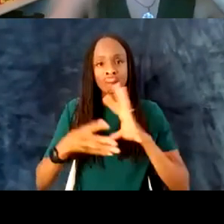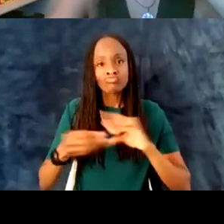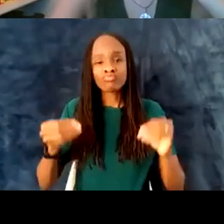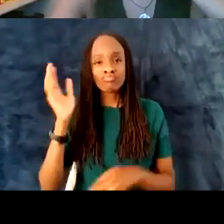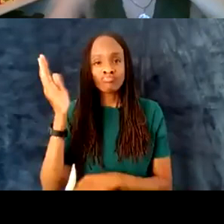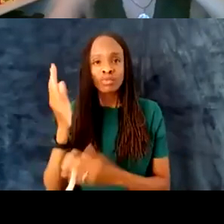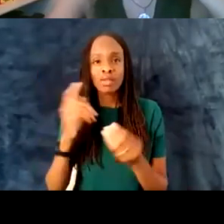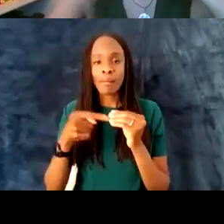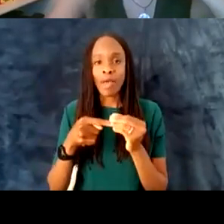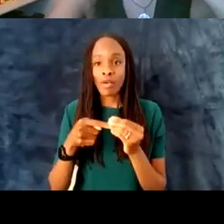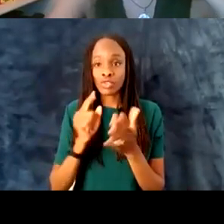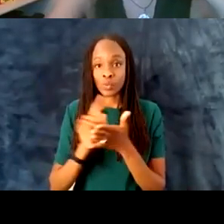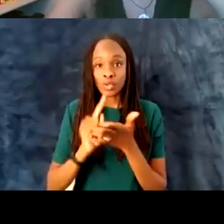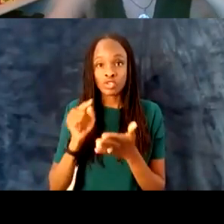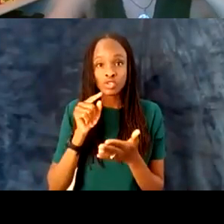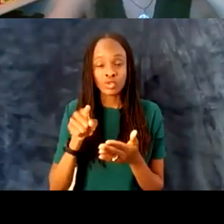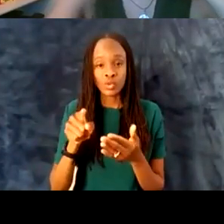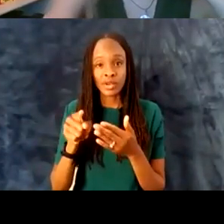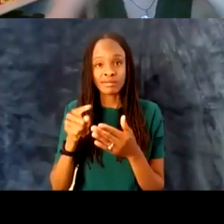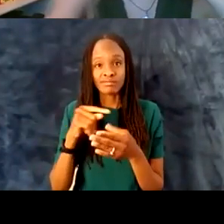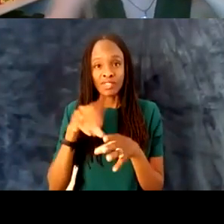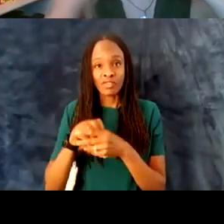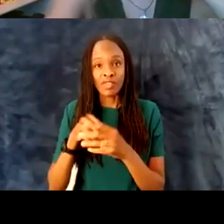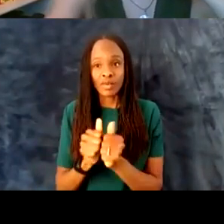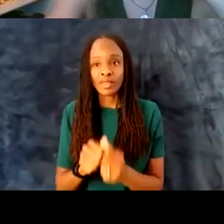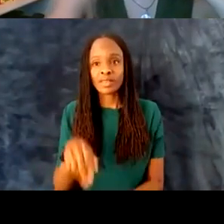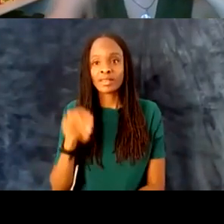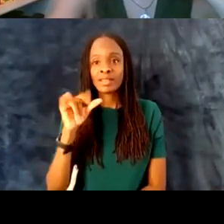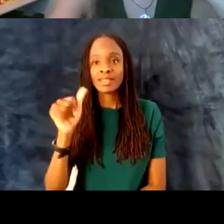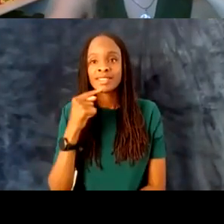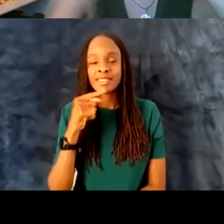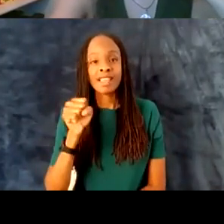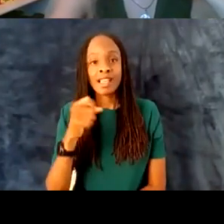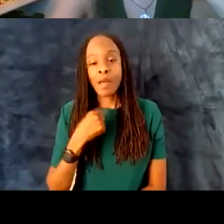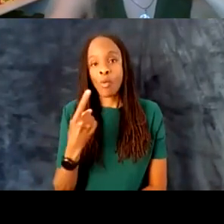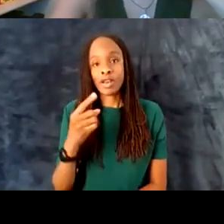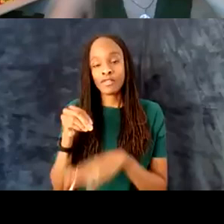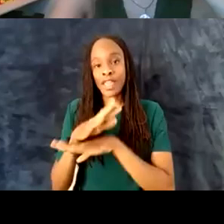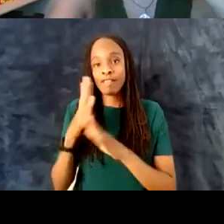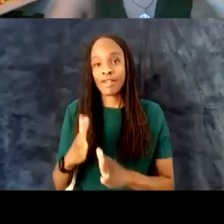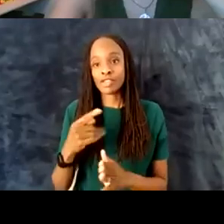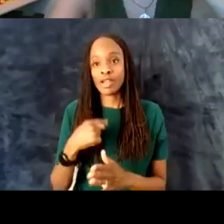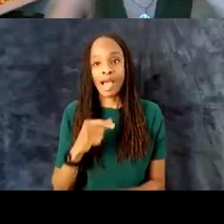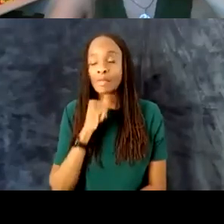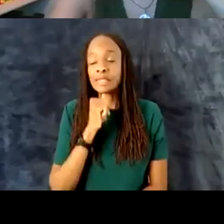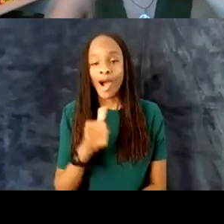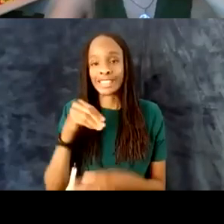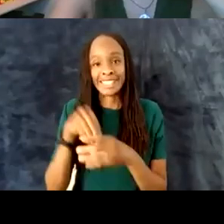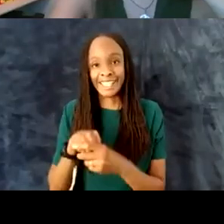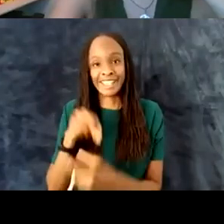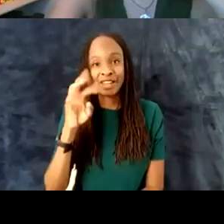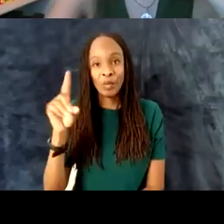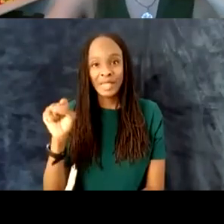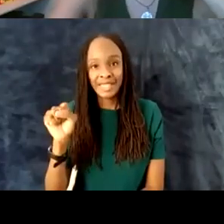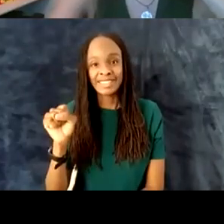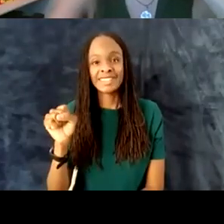and research that it's engaging with? Yes, very briefly. I'm one of the advisors, so I'm so not in the weeds. And so I'm going to give a